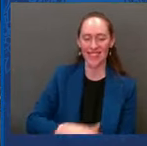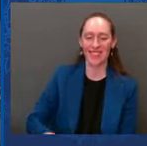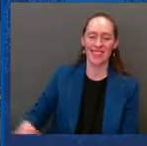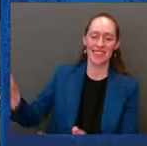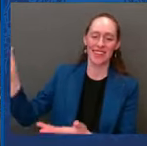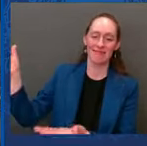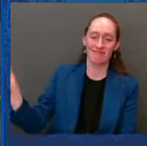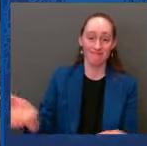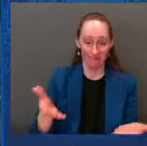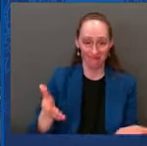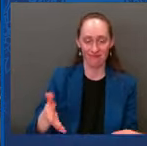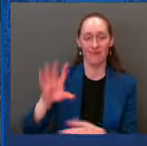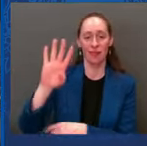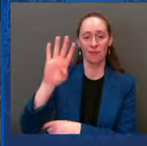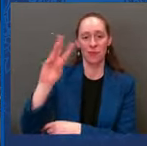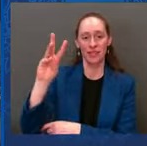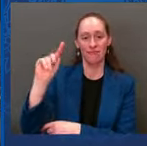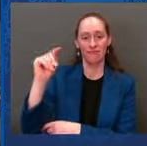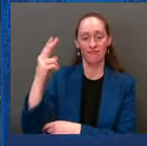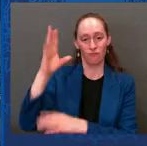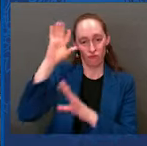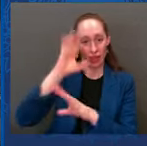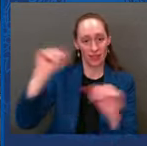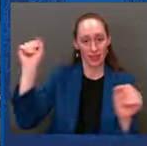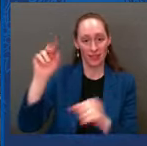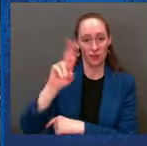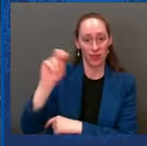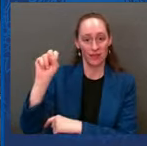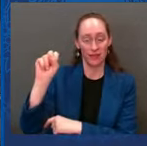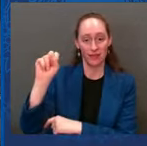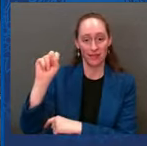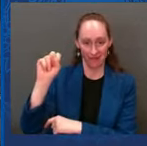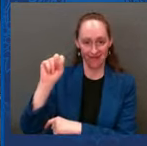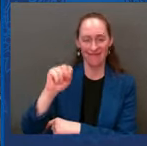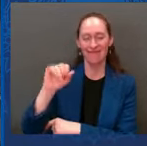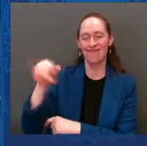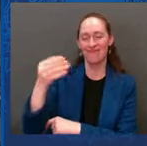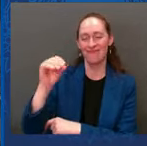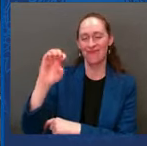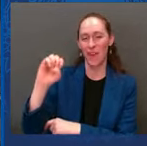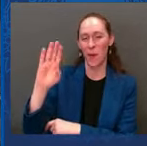United States of America, Joe Biden. Freedom.